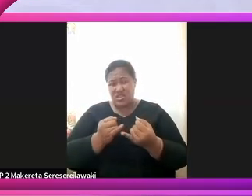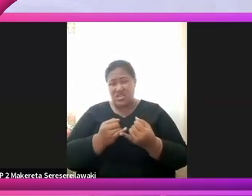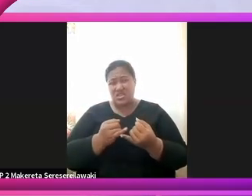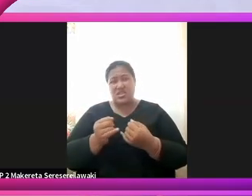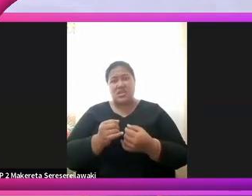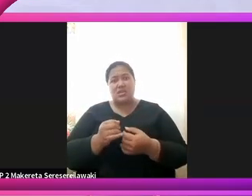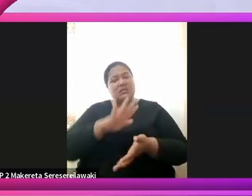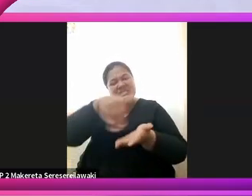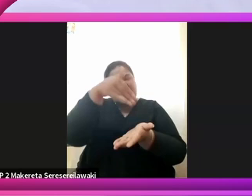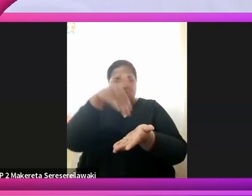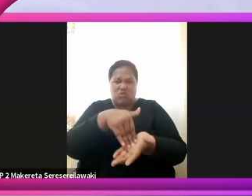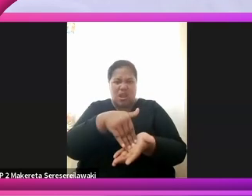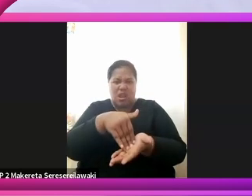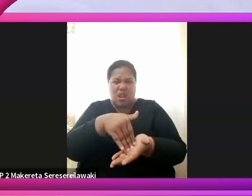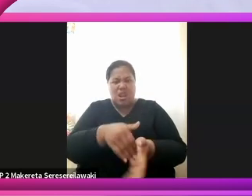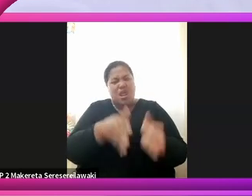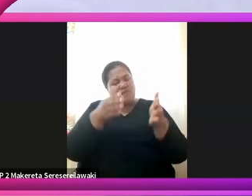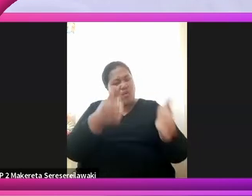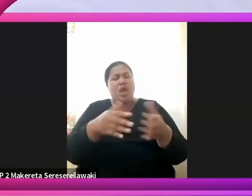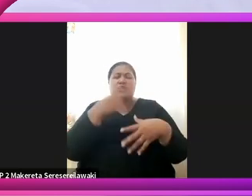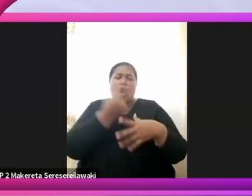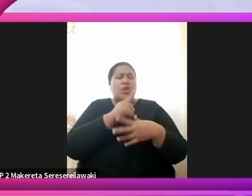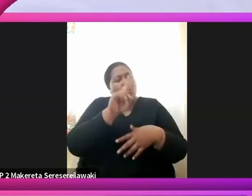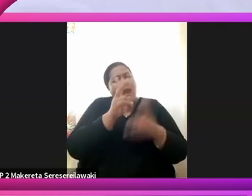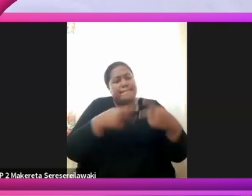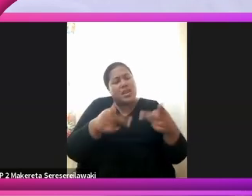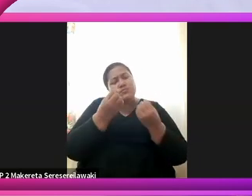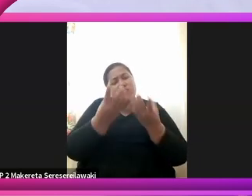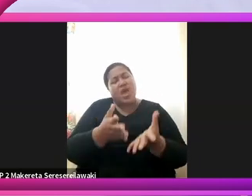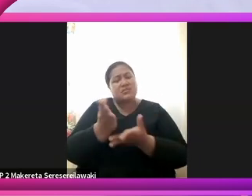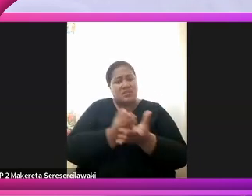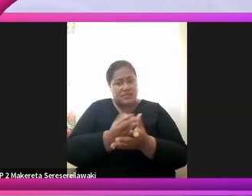central. Only certain place provided services. But what happened if